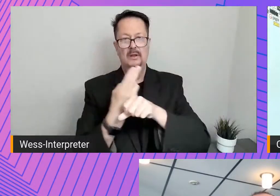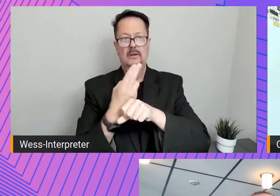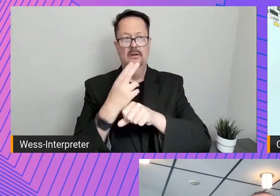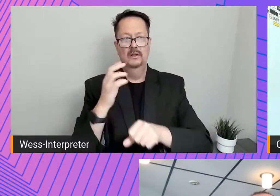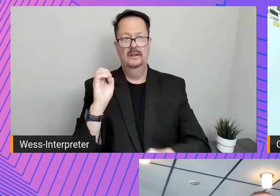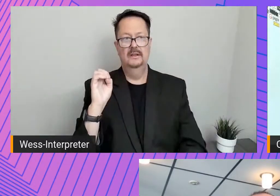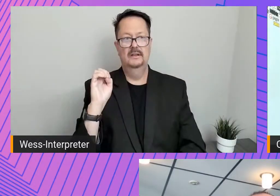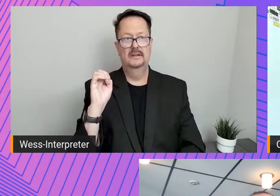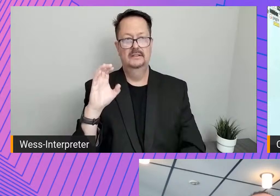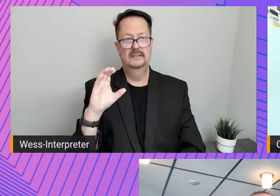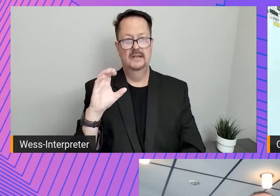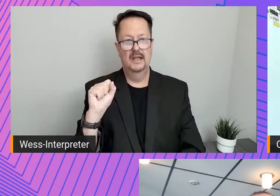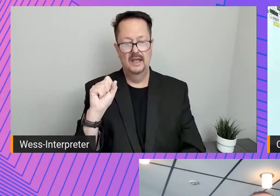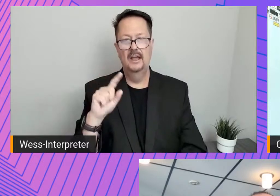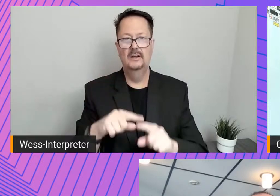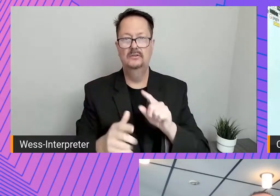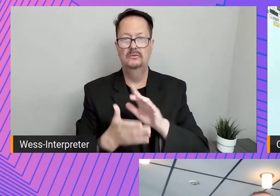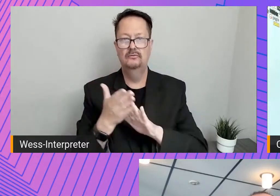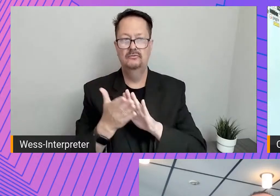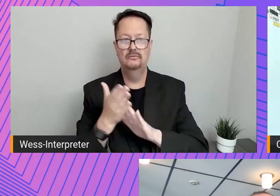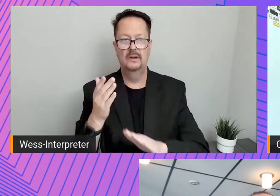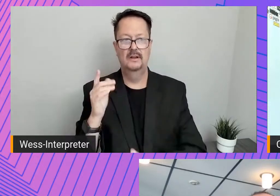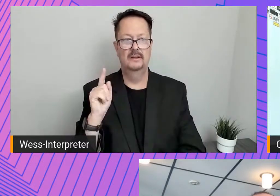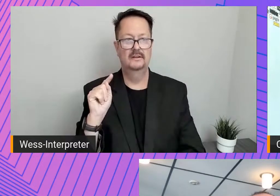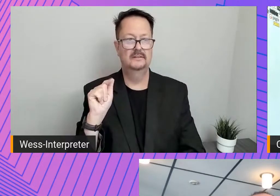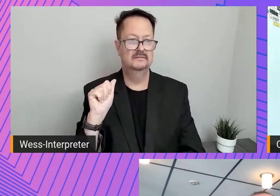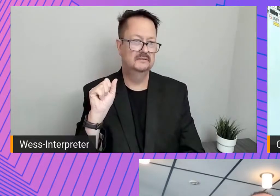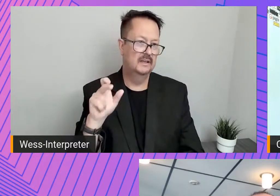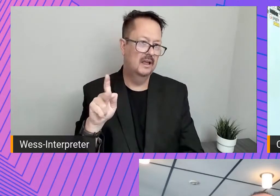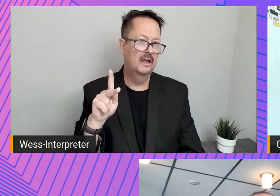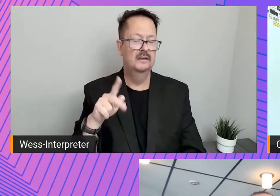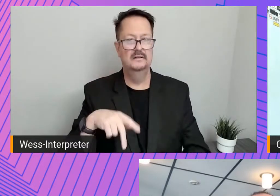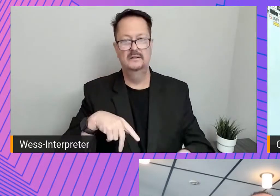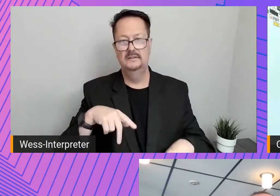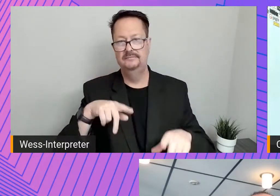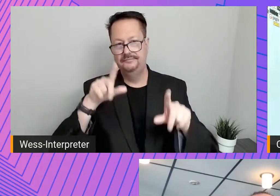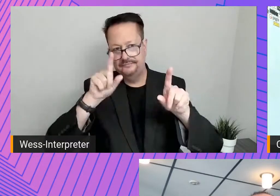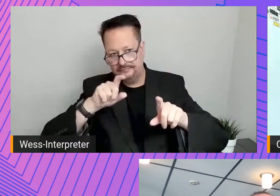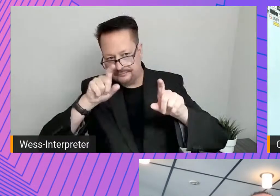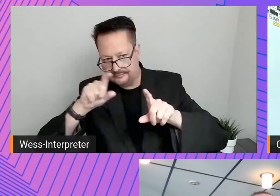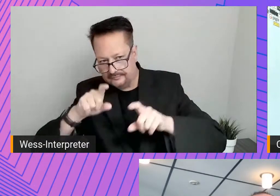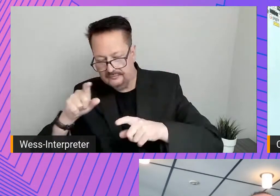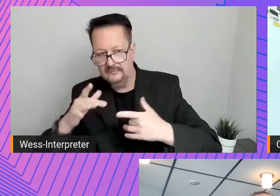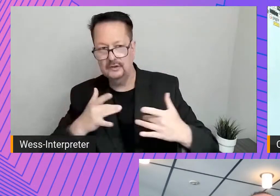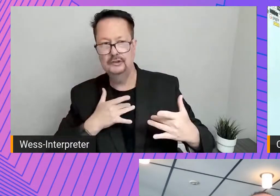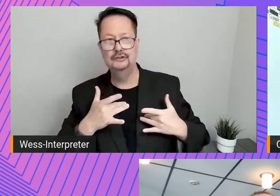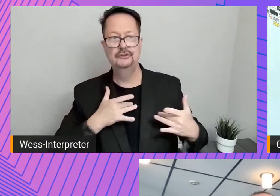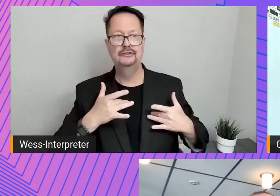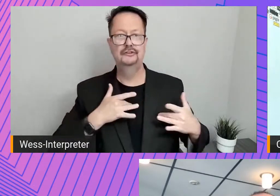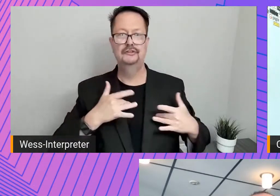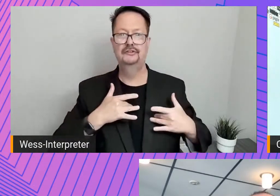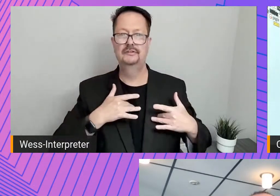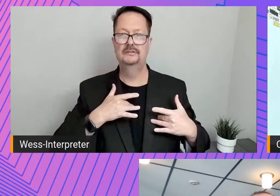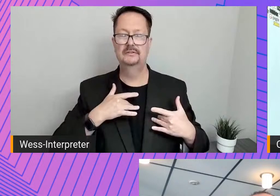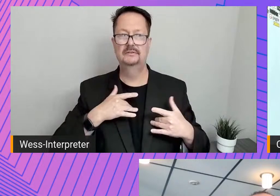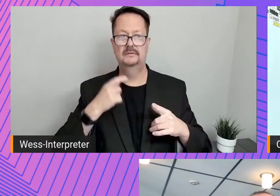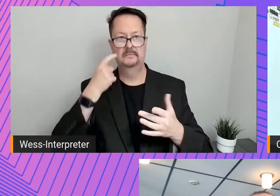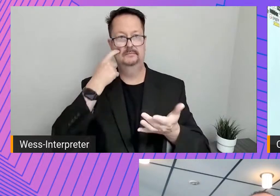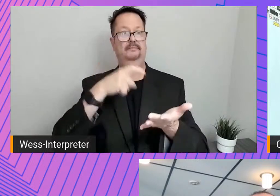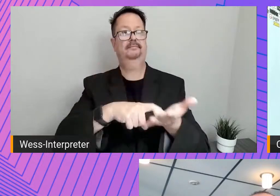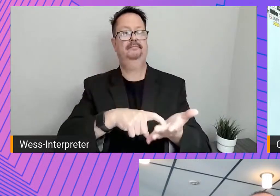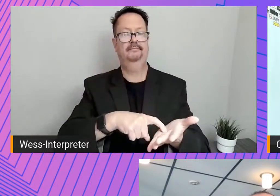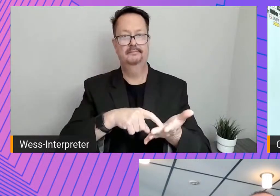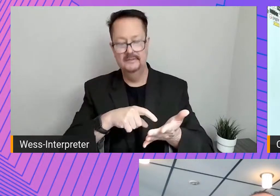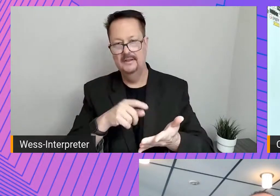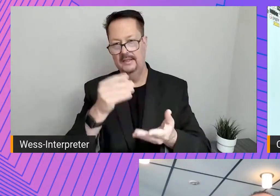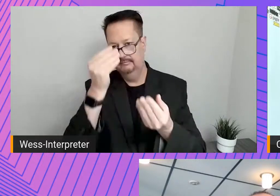run tasks that analyze that content, look for any concerning content from these students, and then notify the school districts